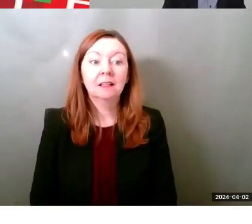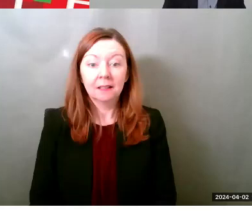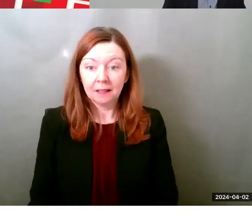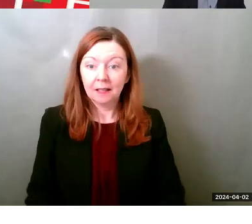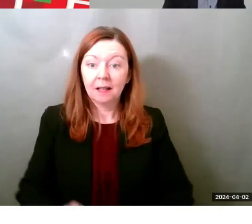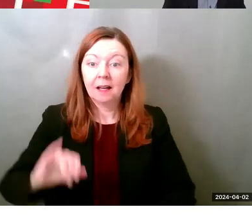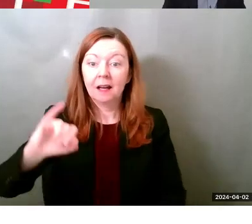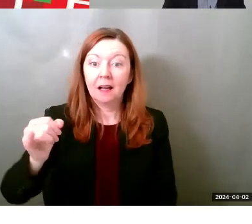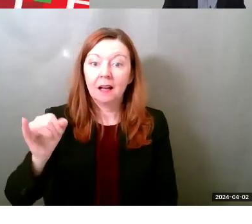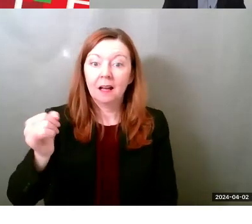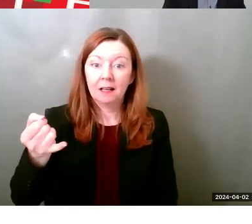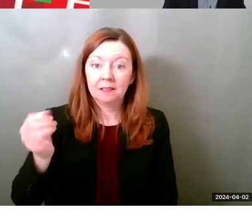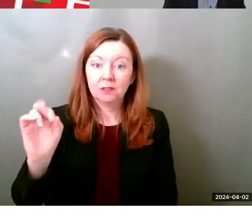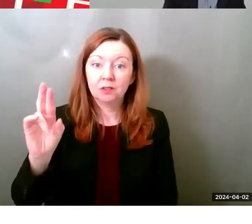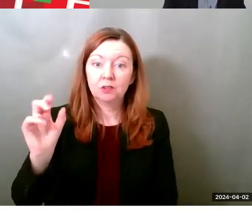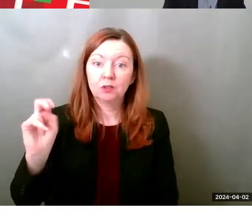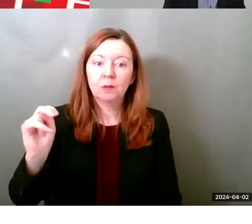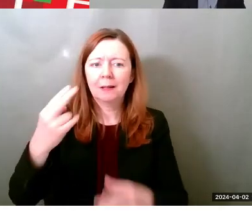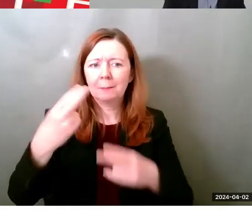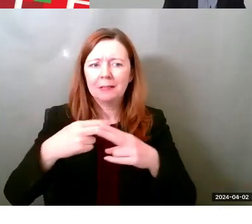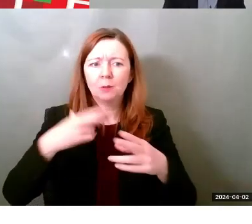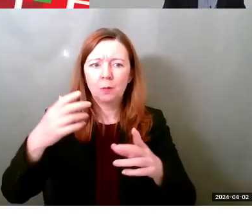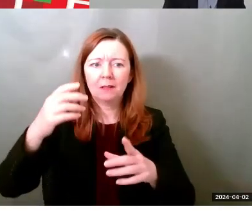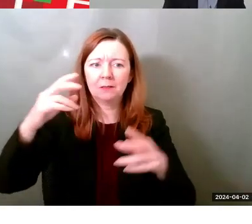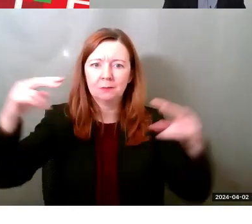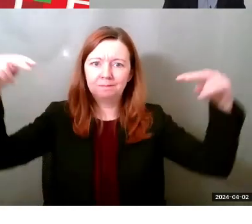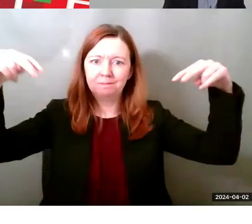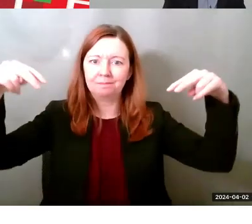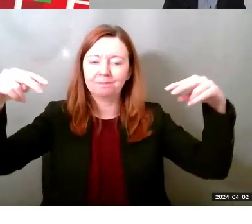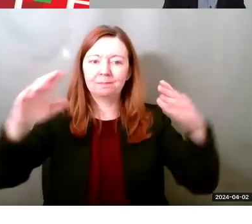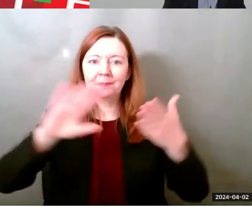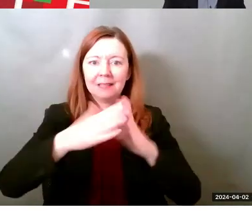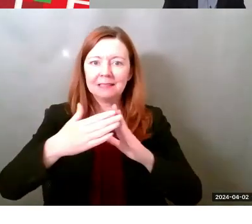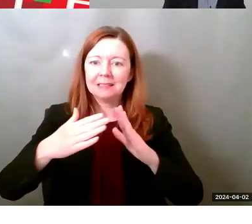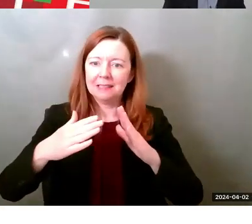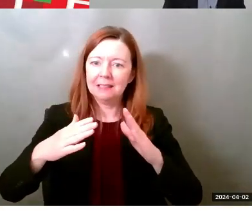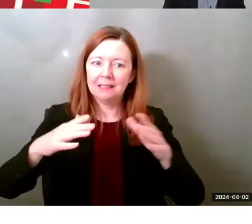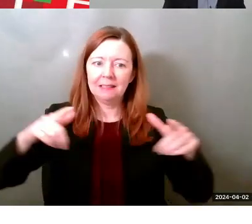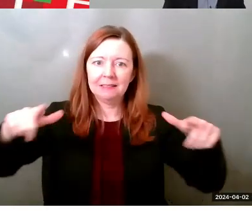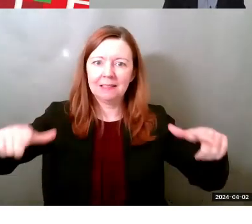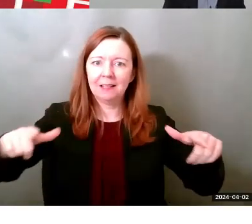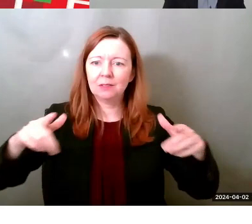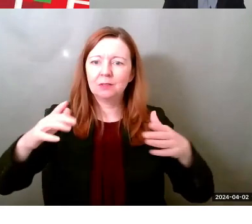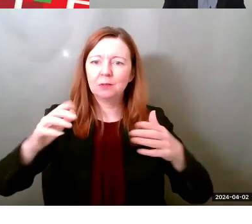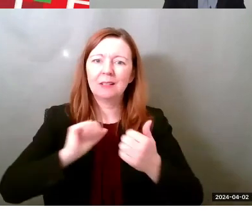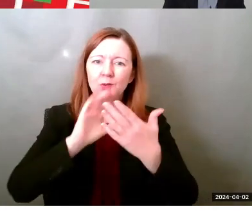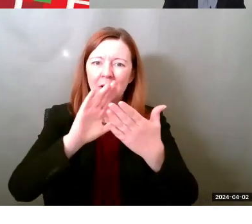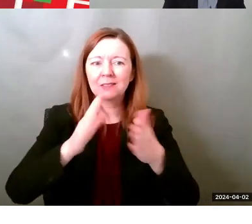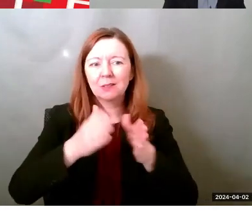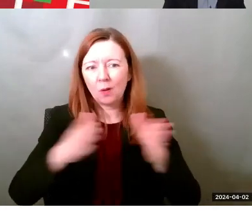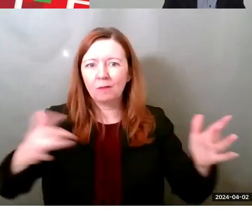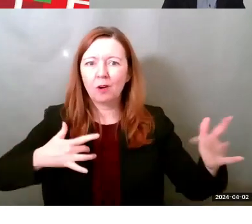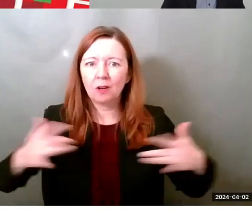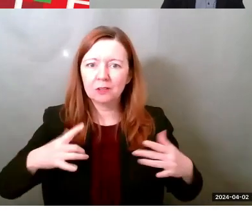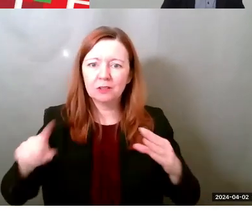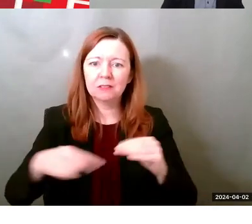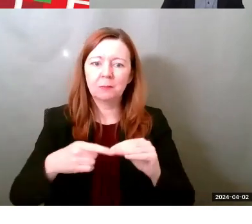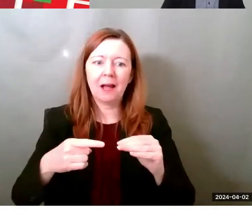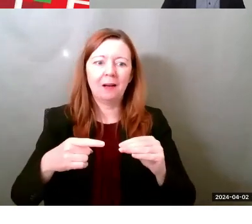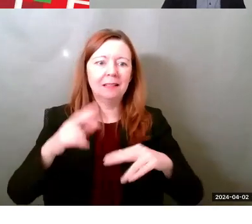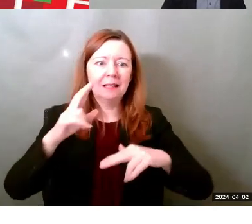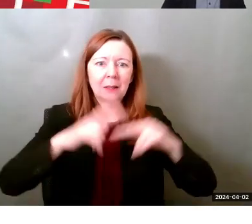As Jordan mentioned, we wanted to zoom back out to the city scale to address some of the overall concerns with building massing and urban